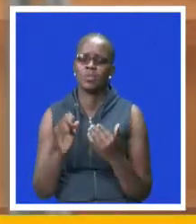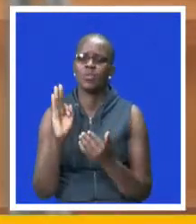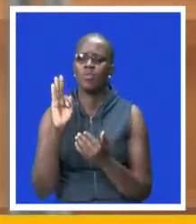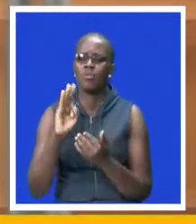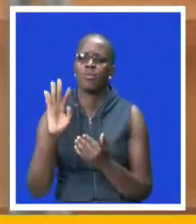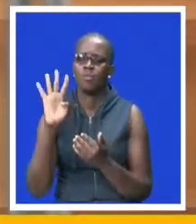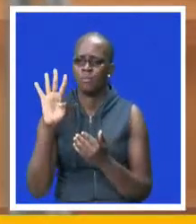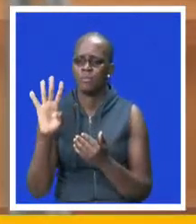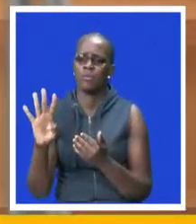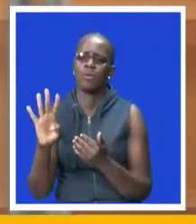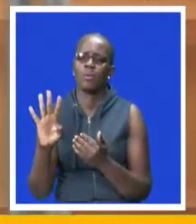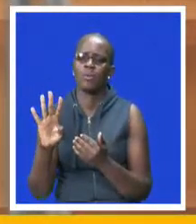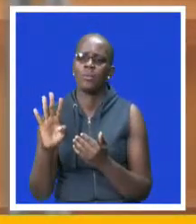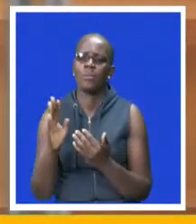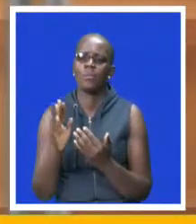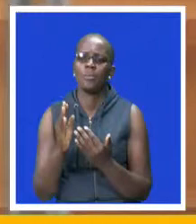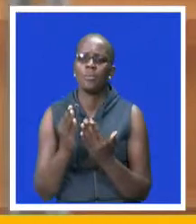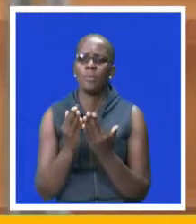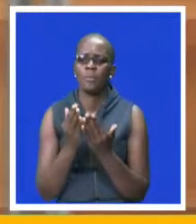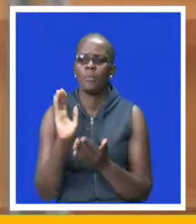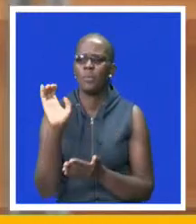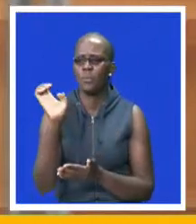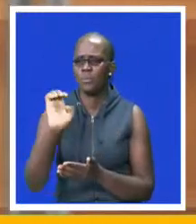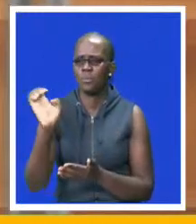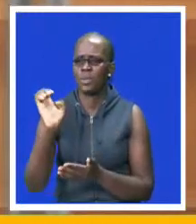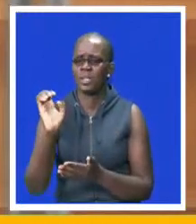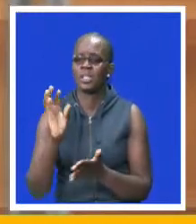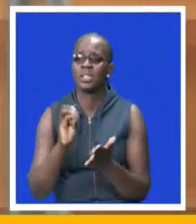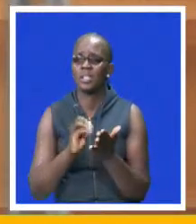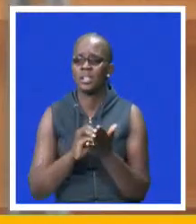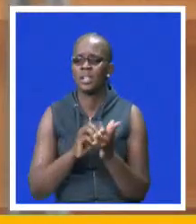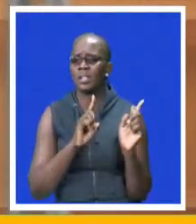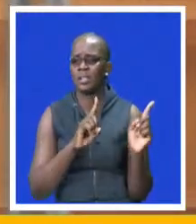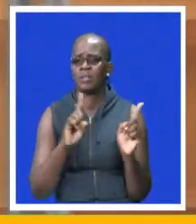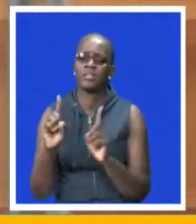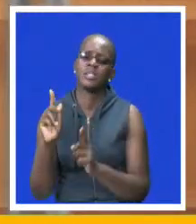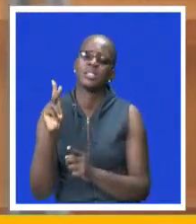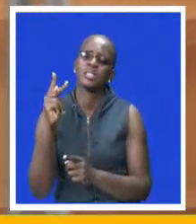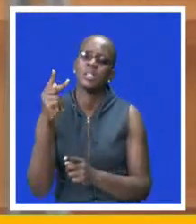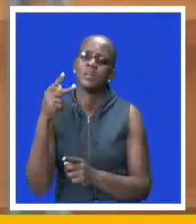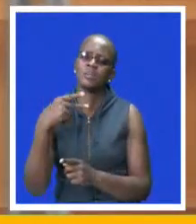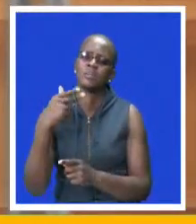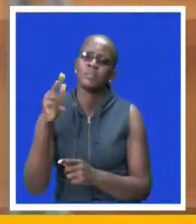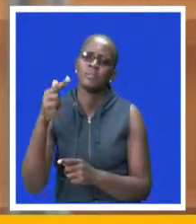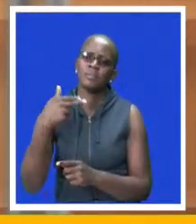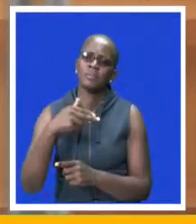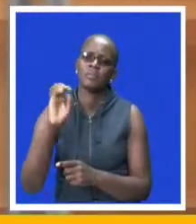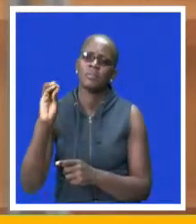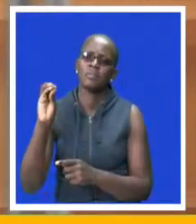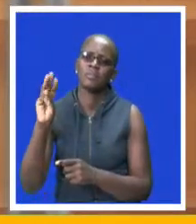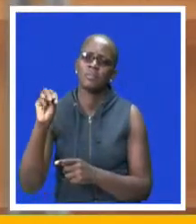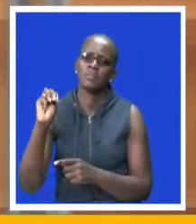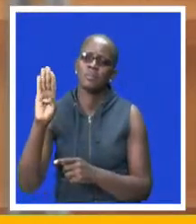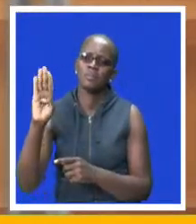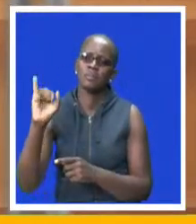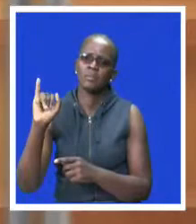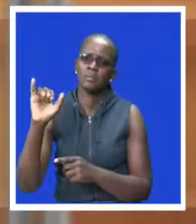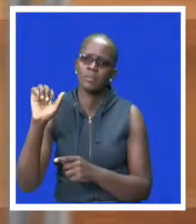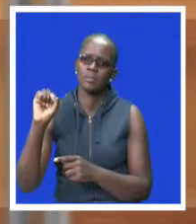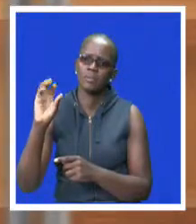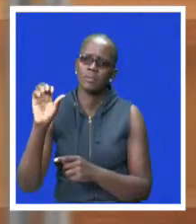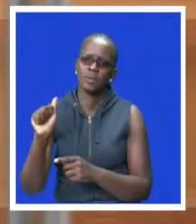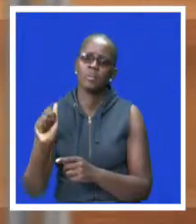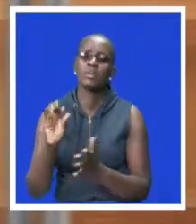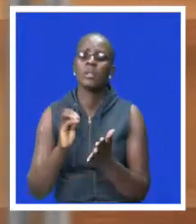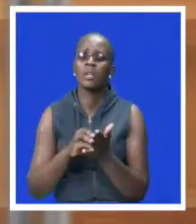now for the Form 4s, of course, with Kombisa Lukele, who is already with me in the studio. Already also joining me in the studio is our sign